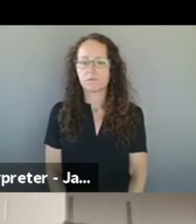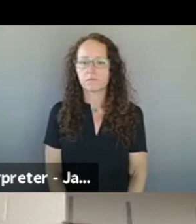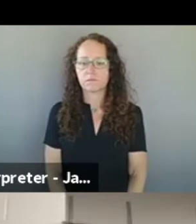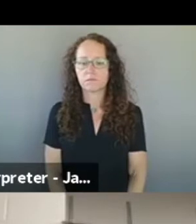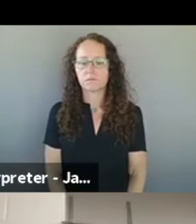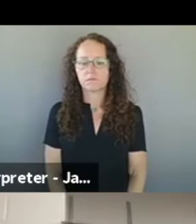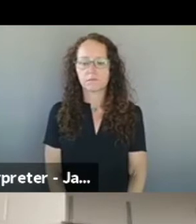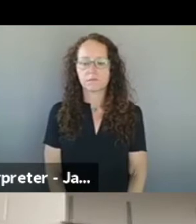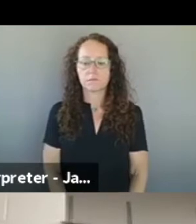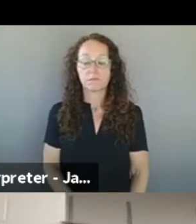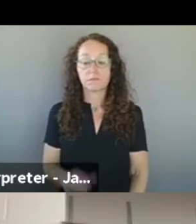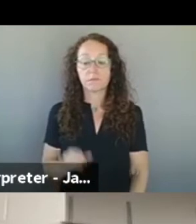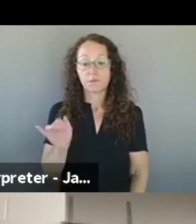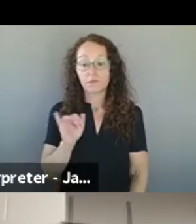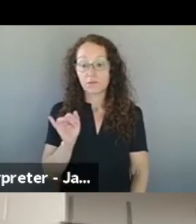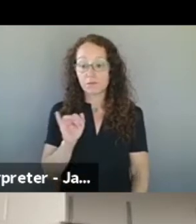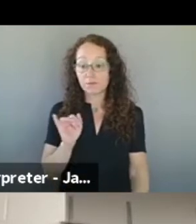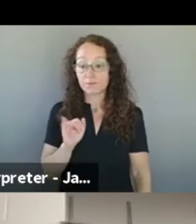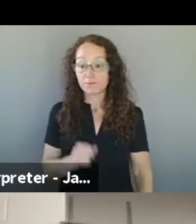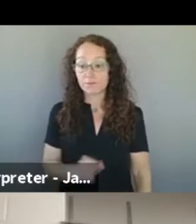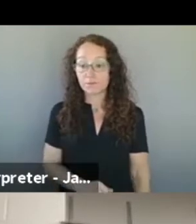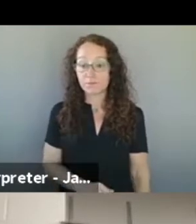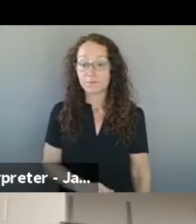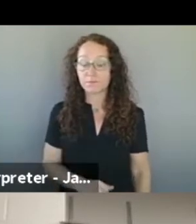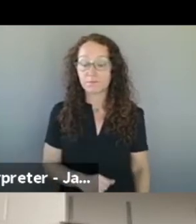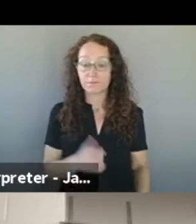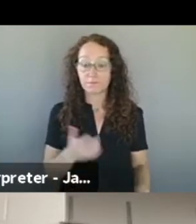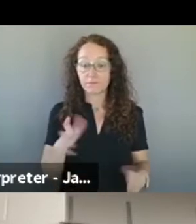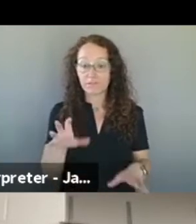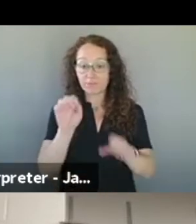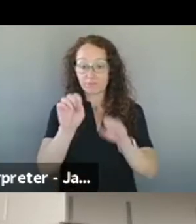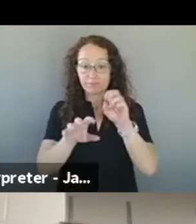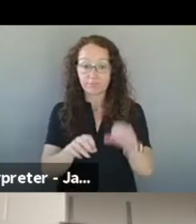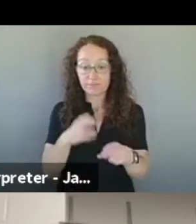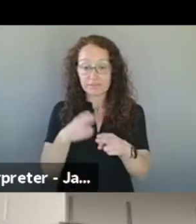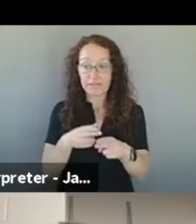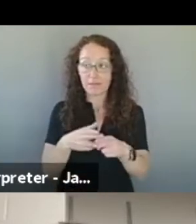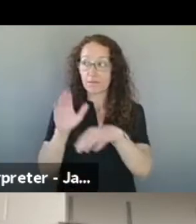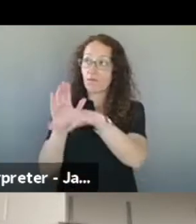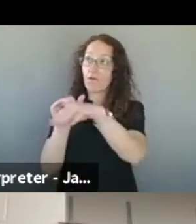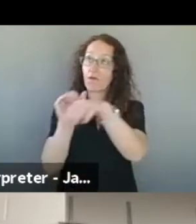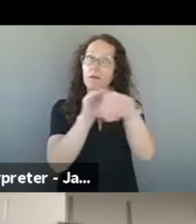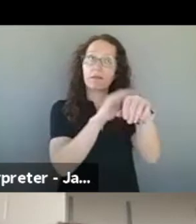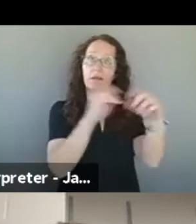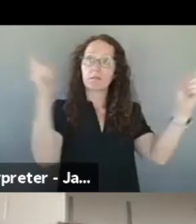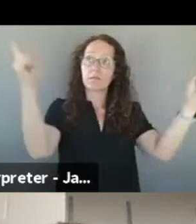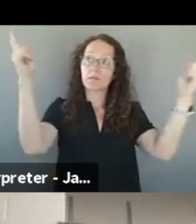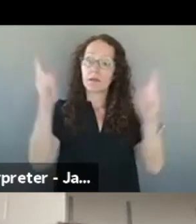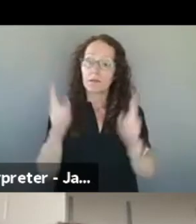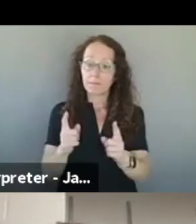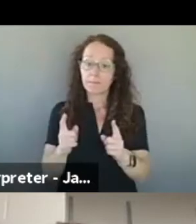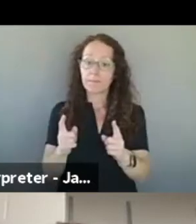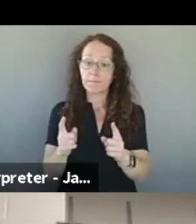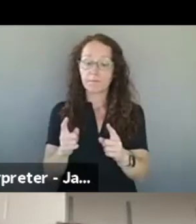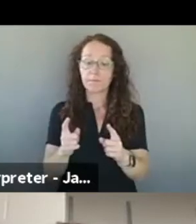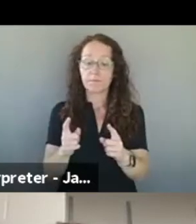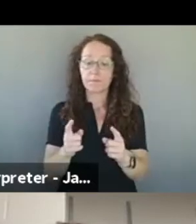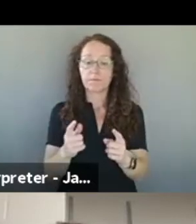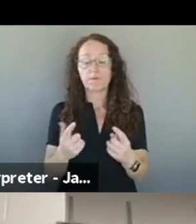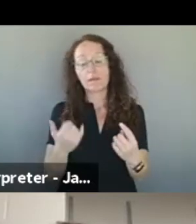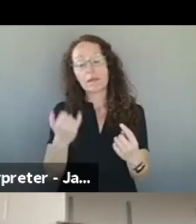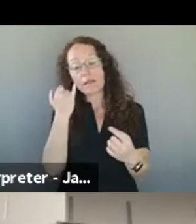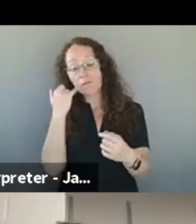In addition to the names that we called in, that we are putting on our altar, if you